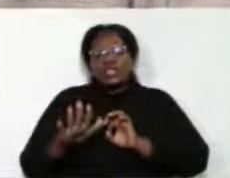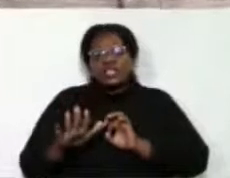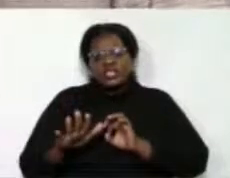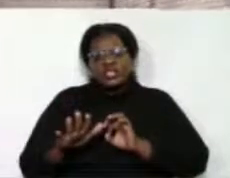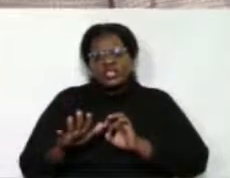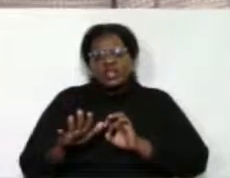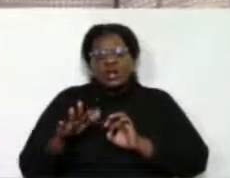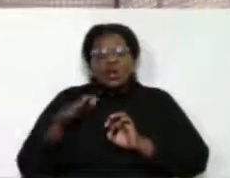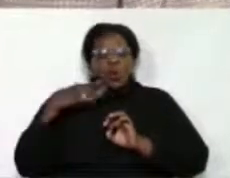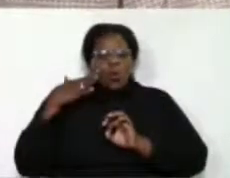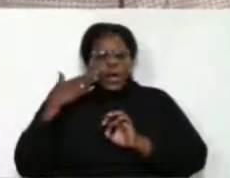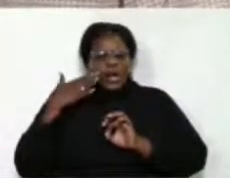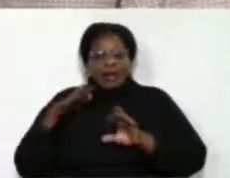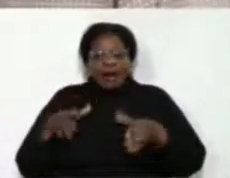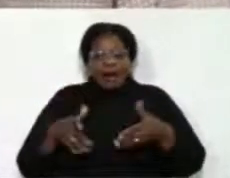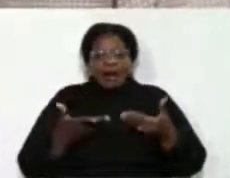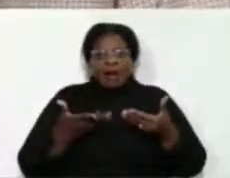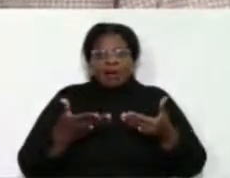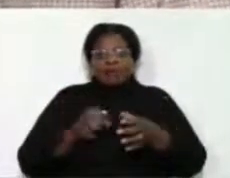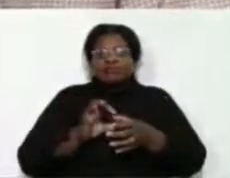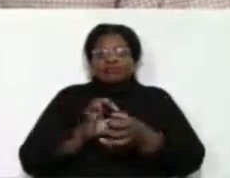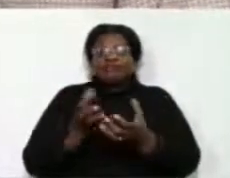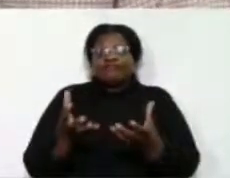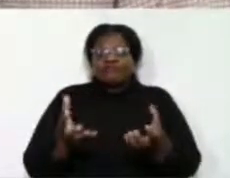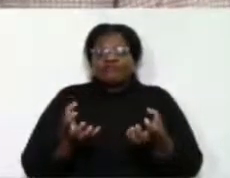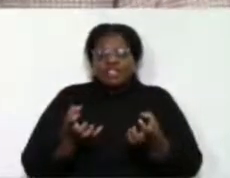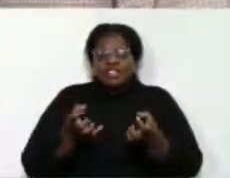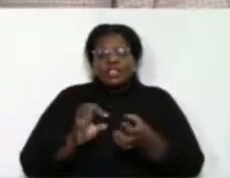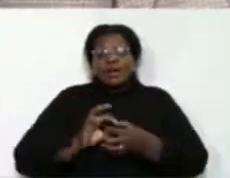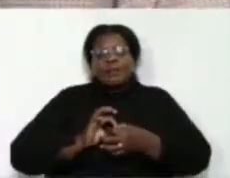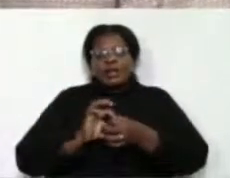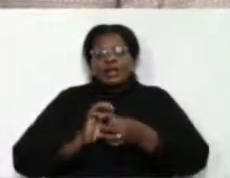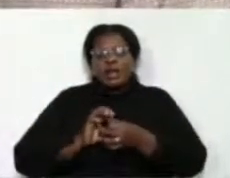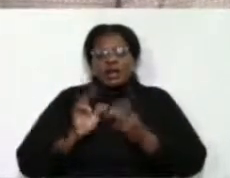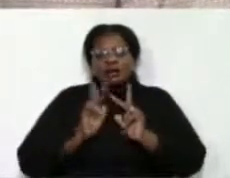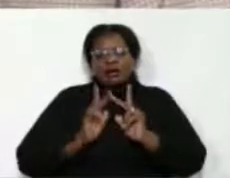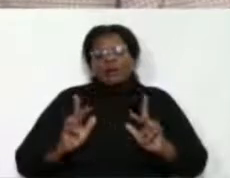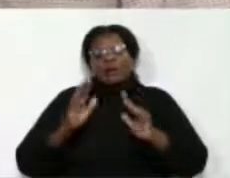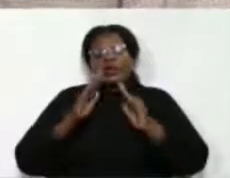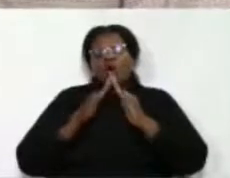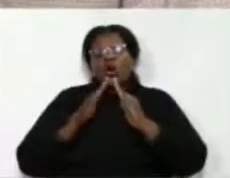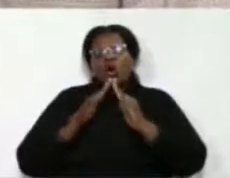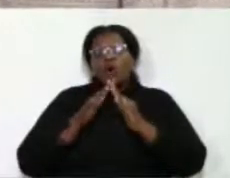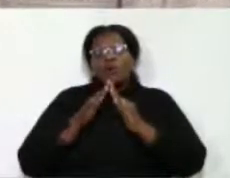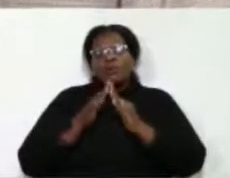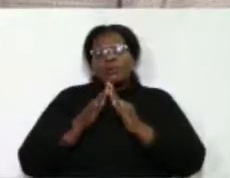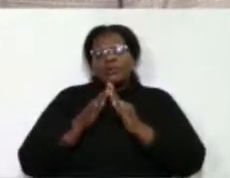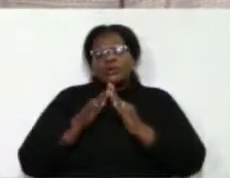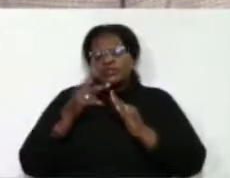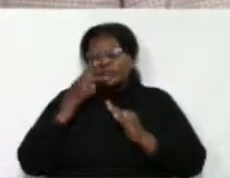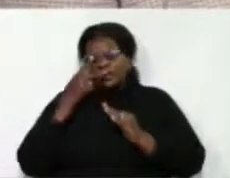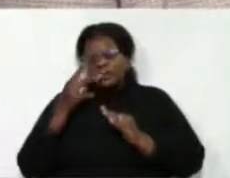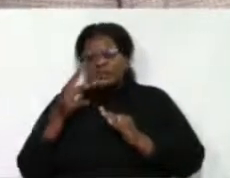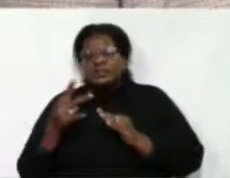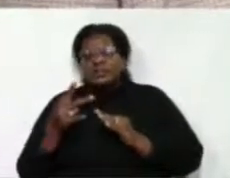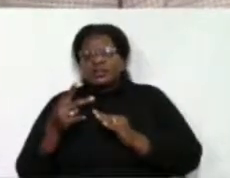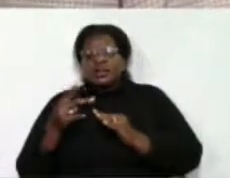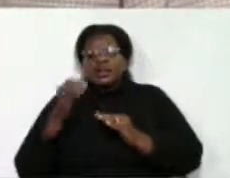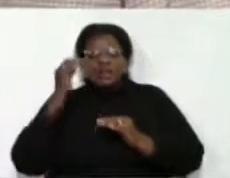when and how maybe you might need a partner, and I think people at home, everybody streaming, can understand the risks